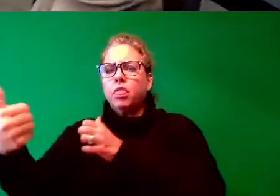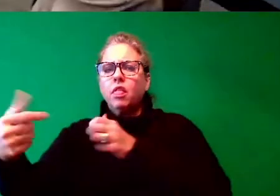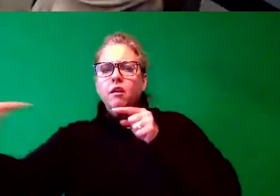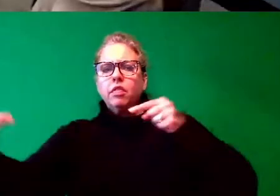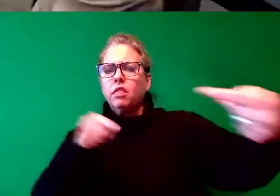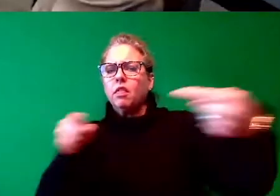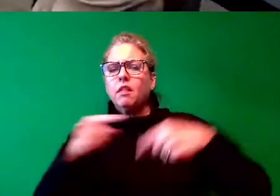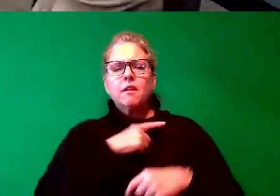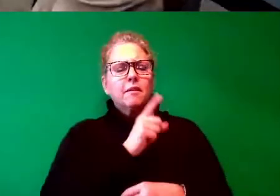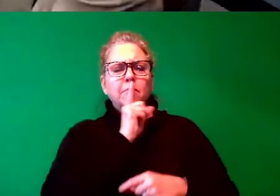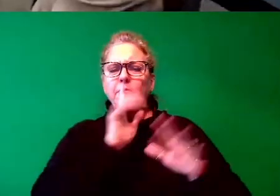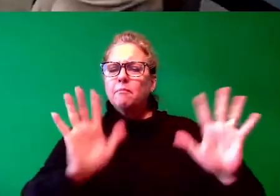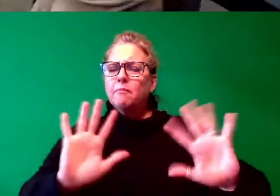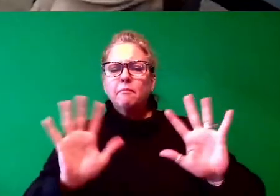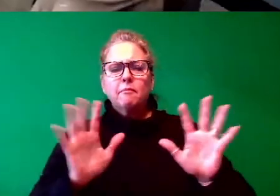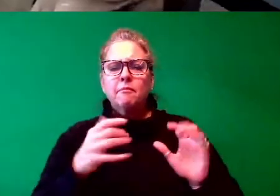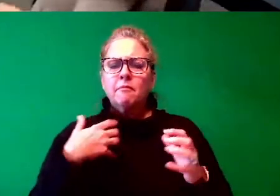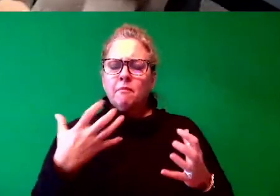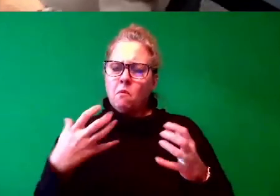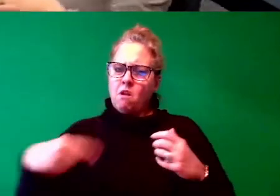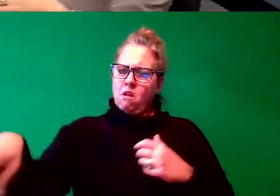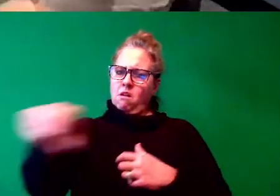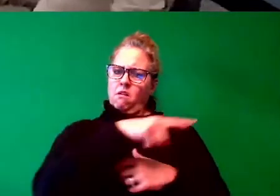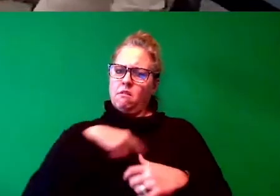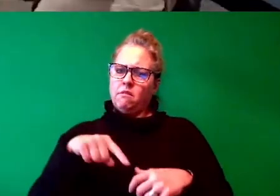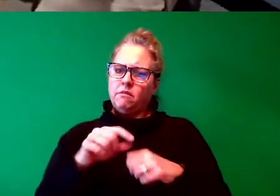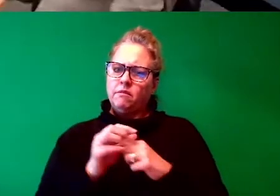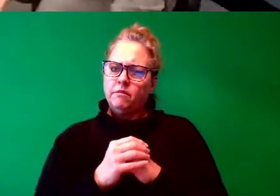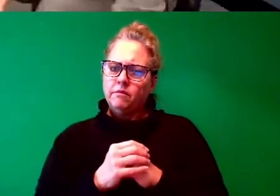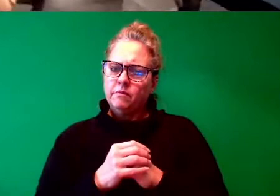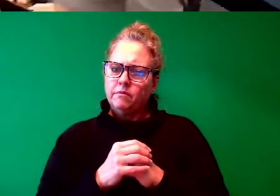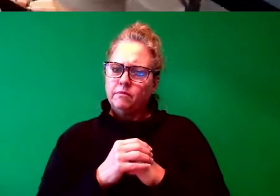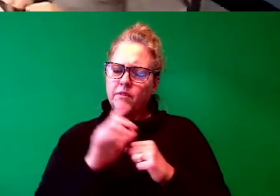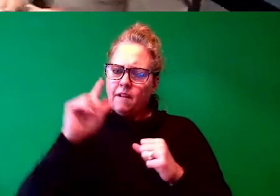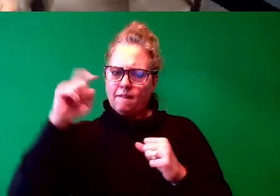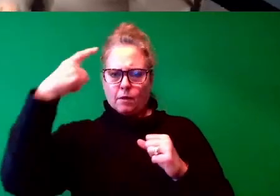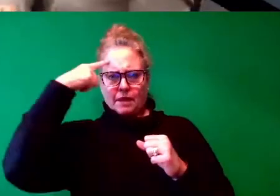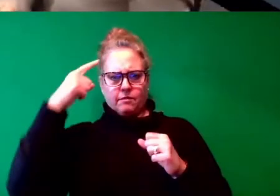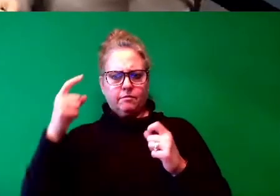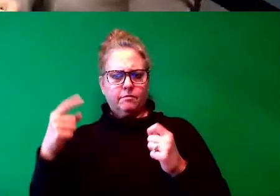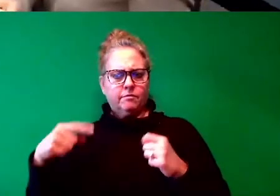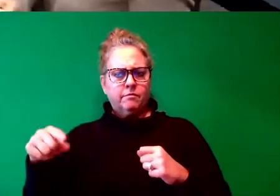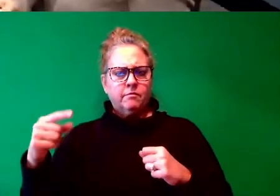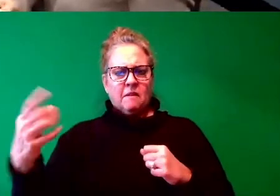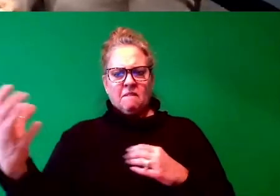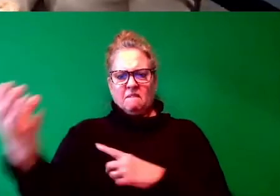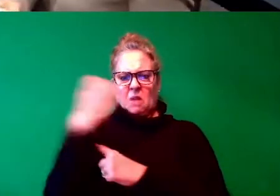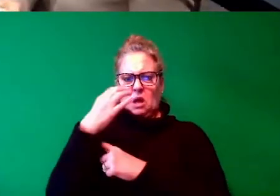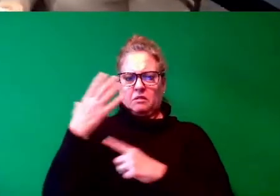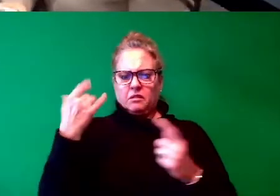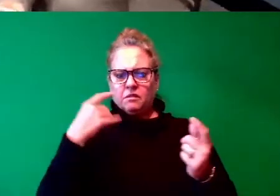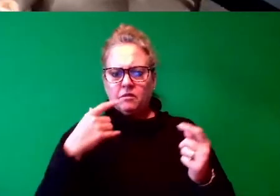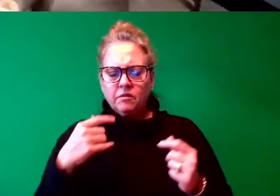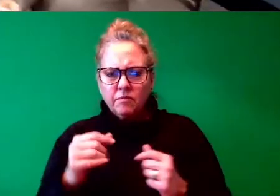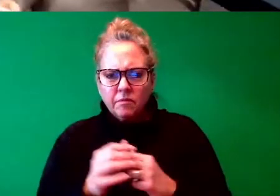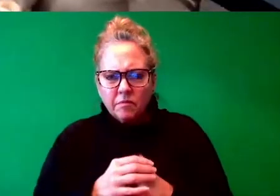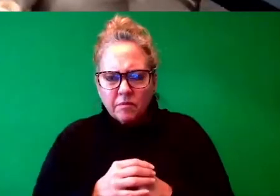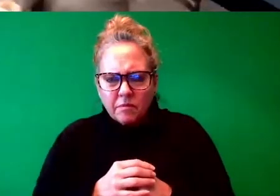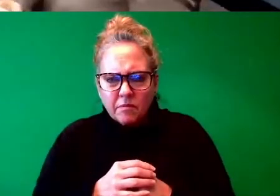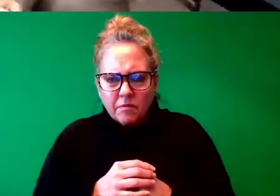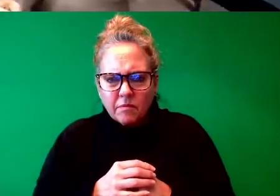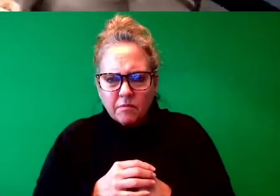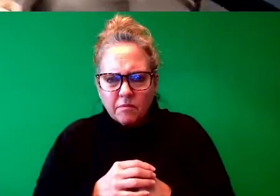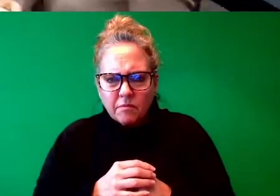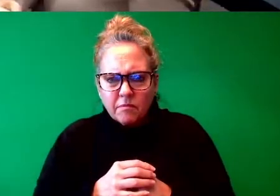feel like their government is forcing them to do something which they don't want to do. And perhaps that is get an immunization.